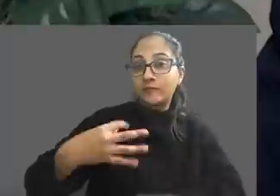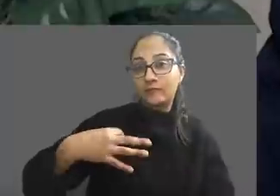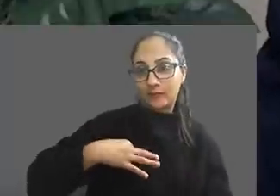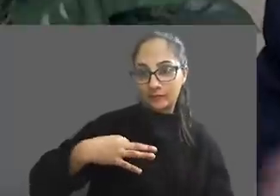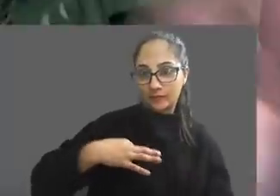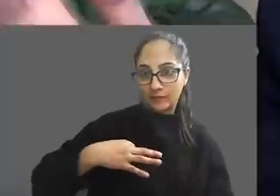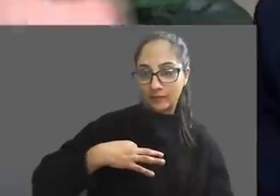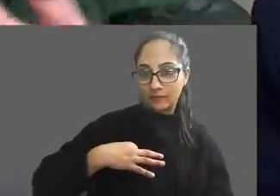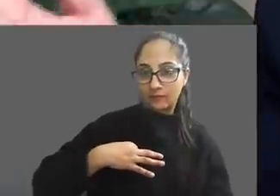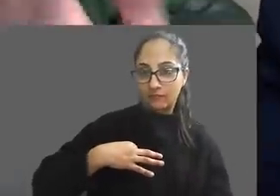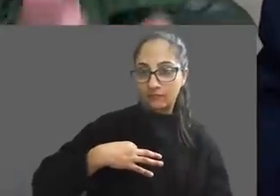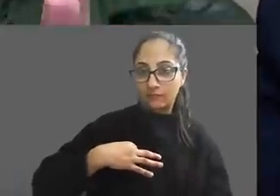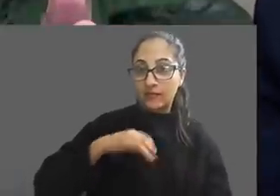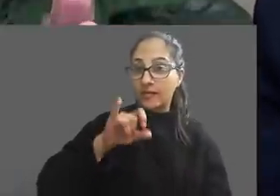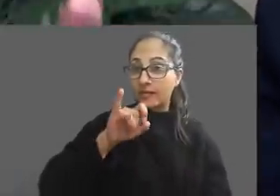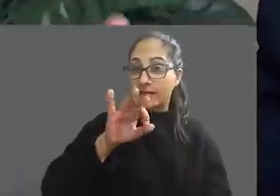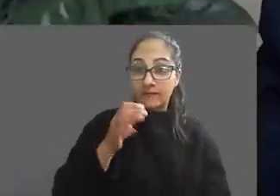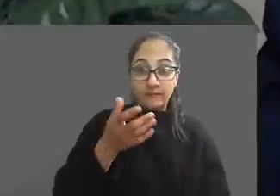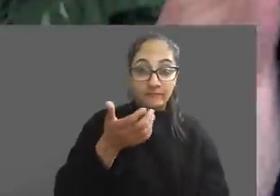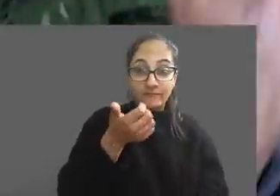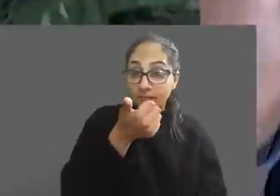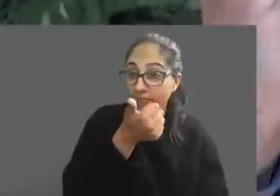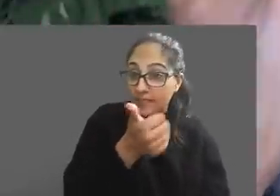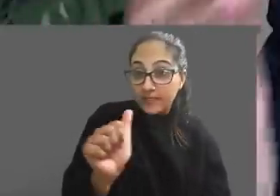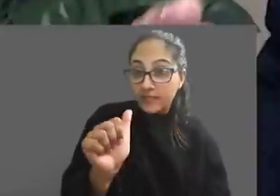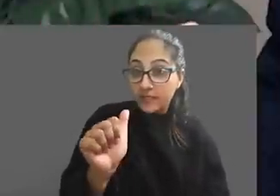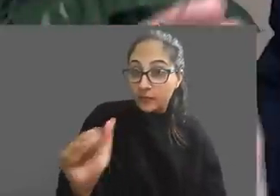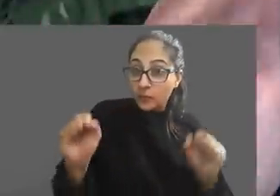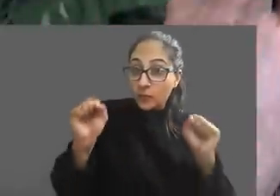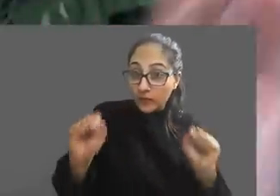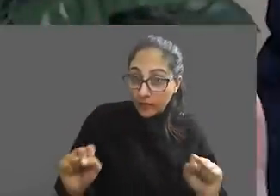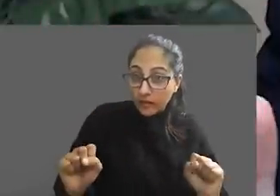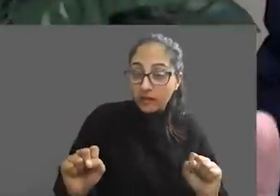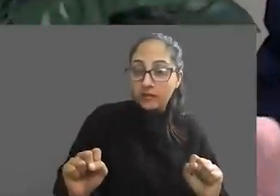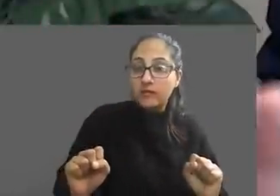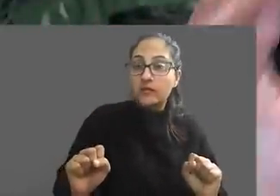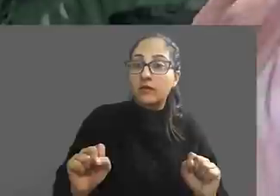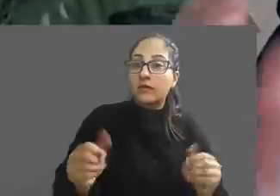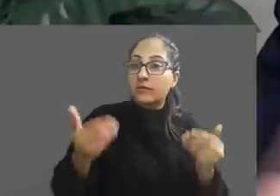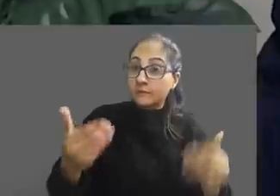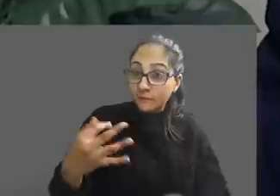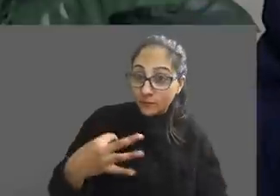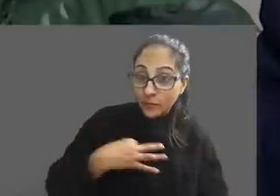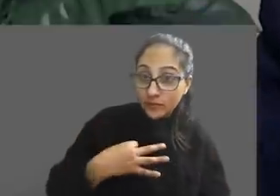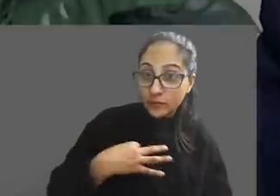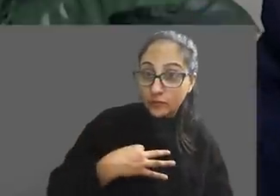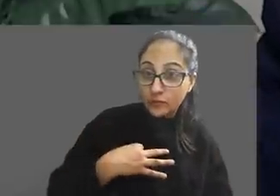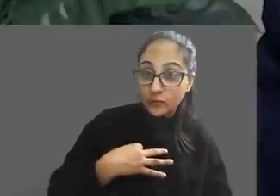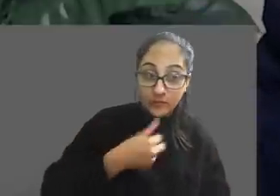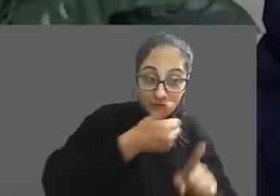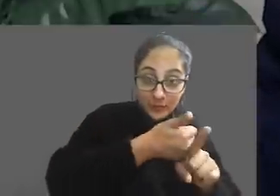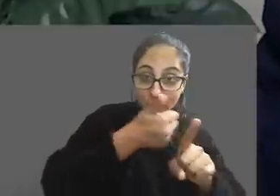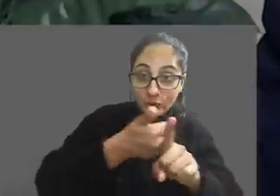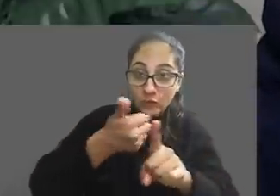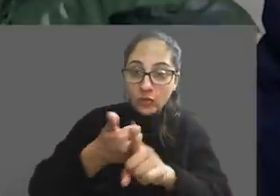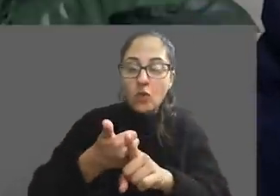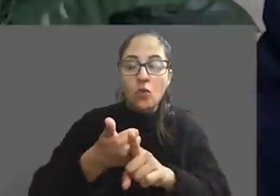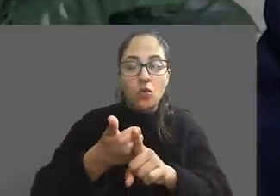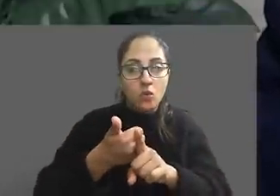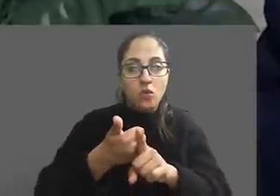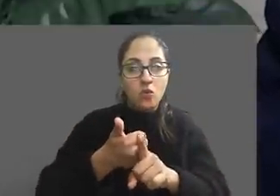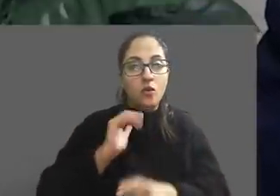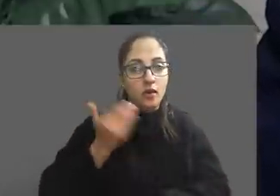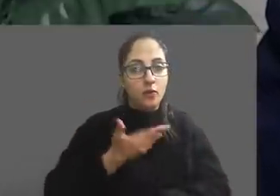us contributes in whatever way we can to serving the Imam, the Jamaat, and humanity at large,